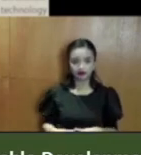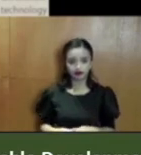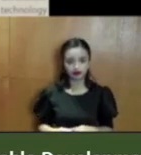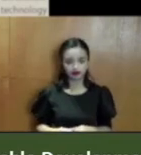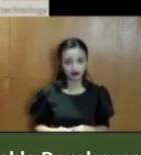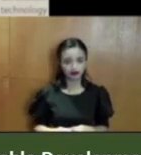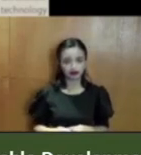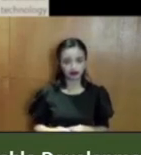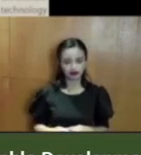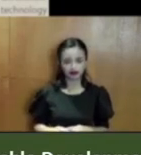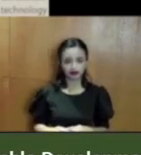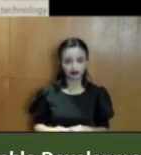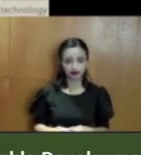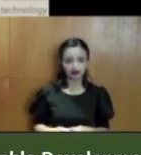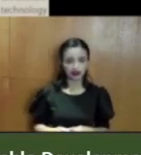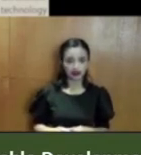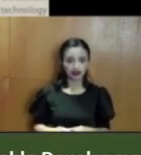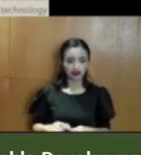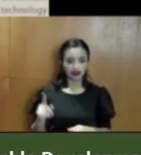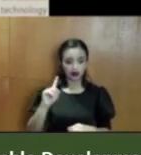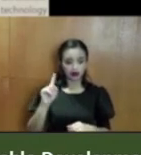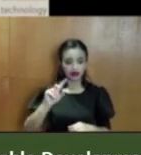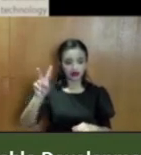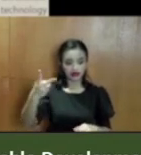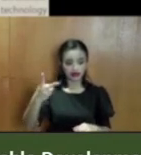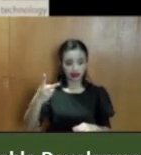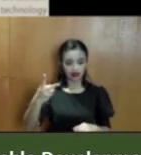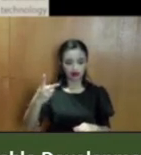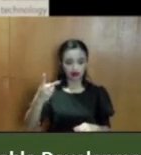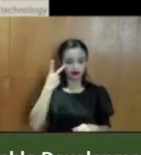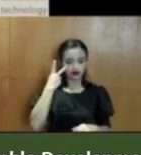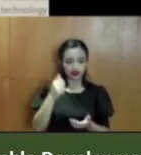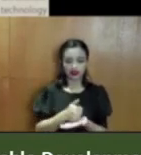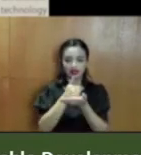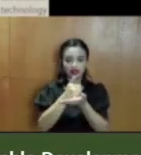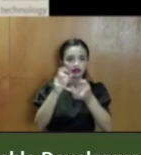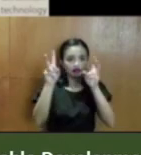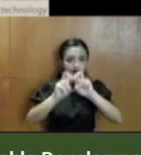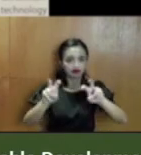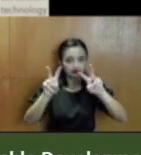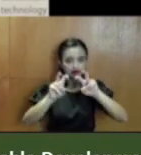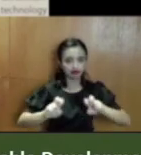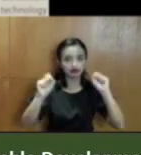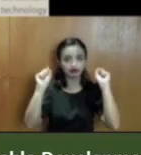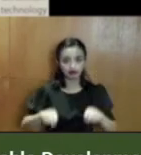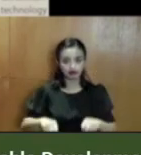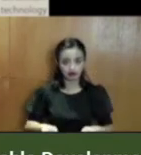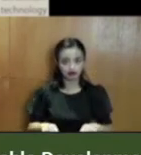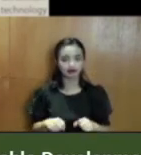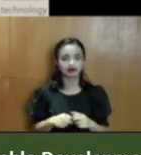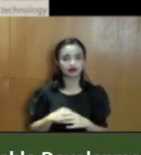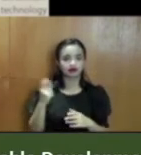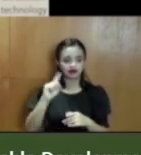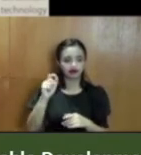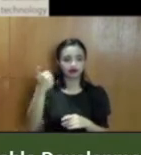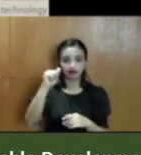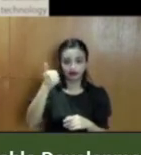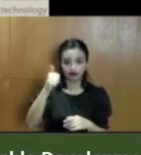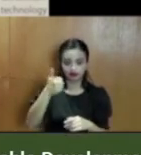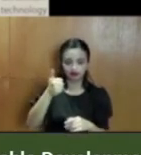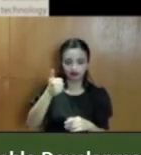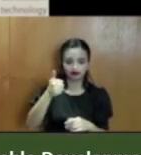This category is second for volume after health research. This category, these 10 fields,